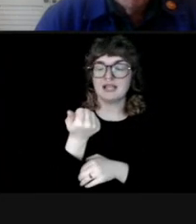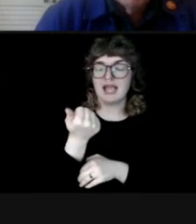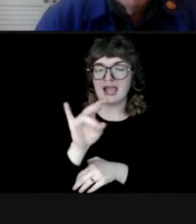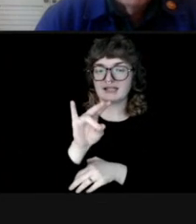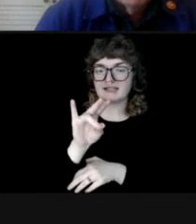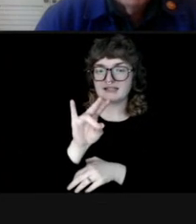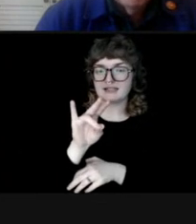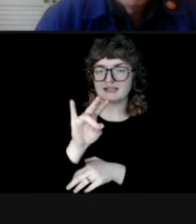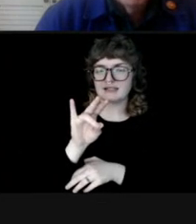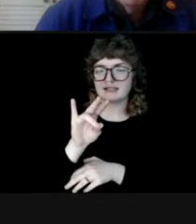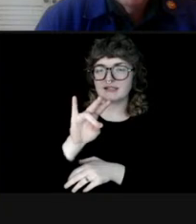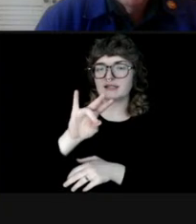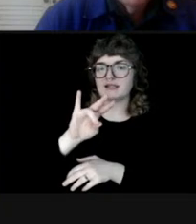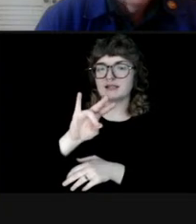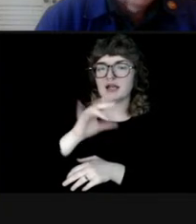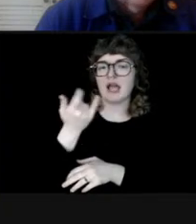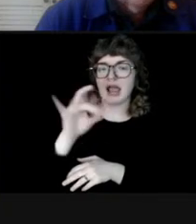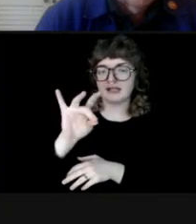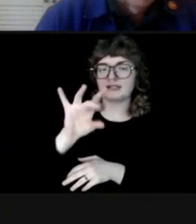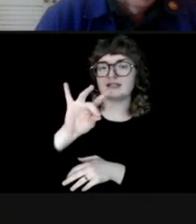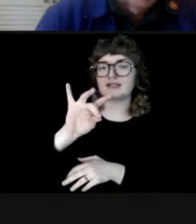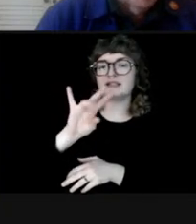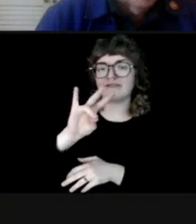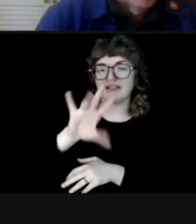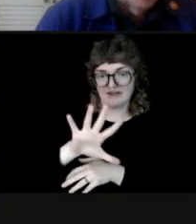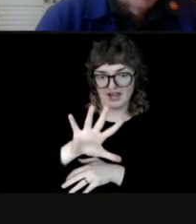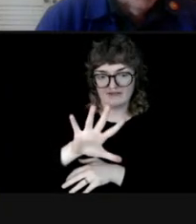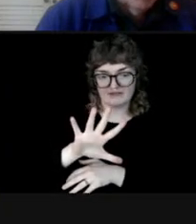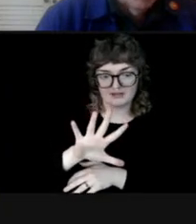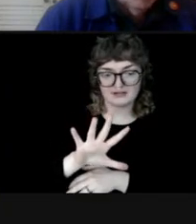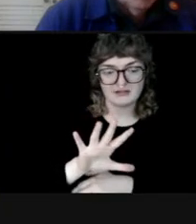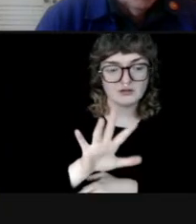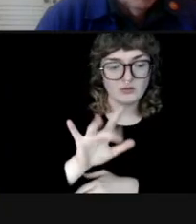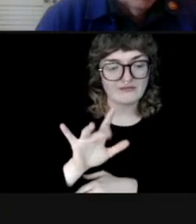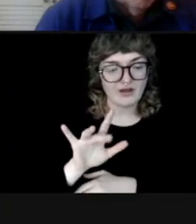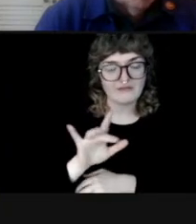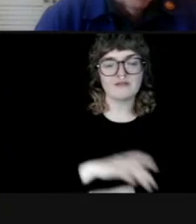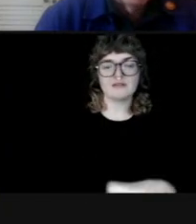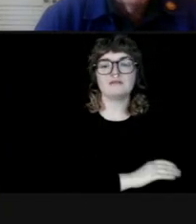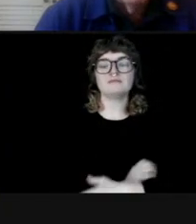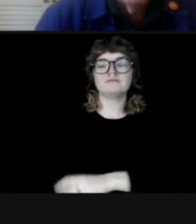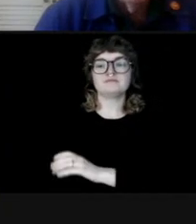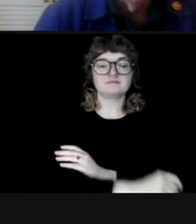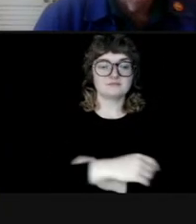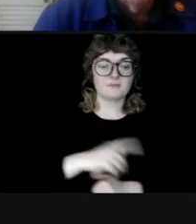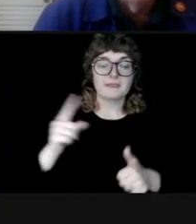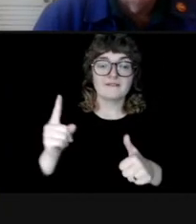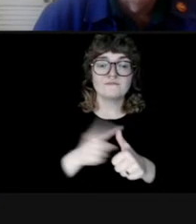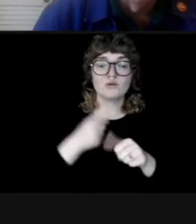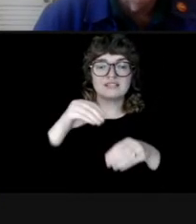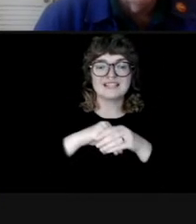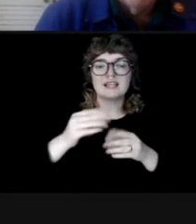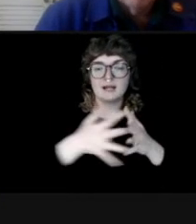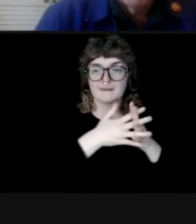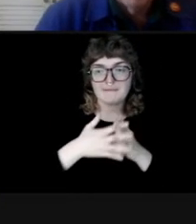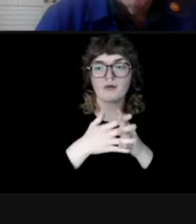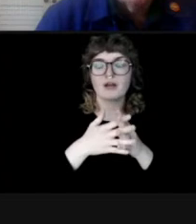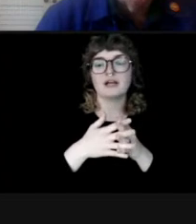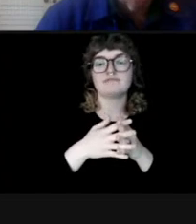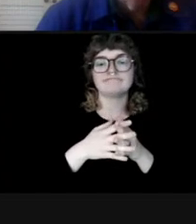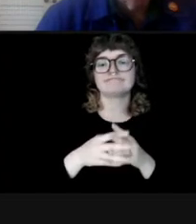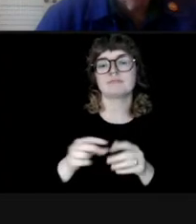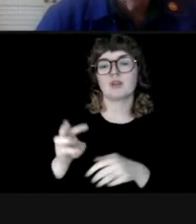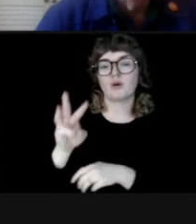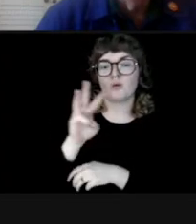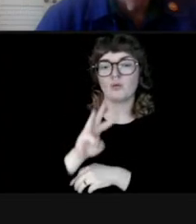We have already mentioned the oldest airport in America, with the Wright brothers in College Park